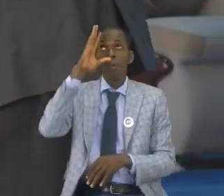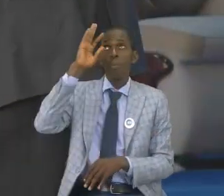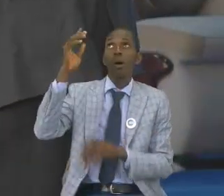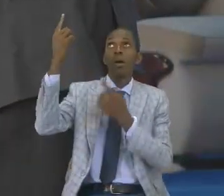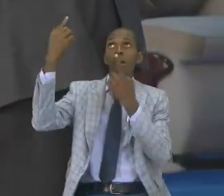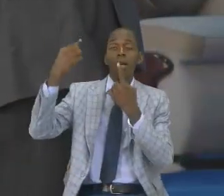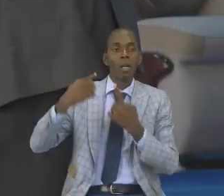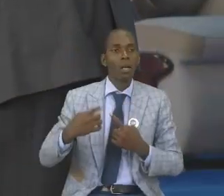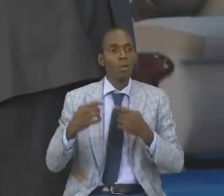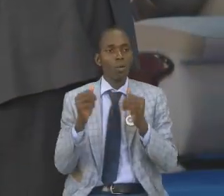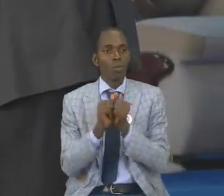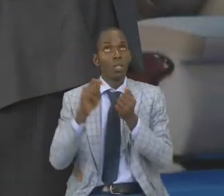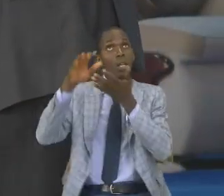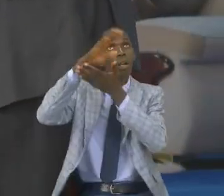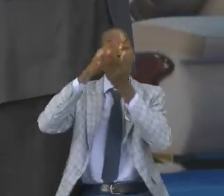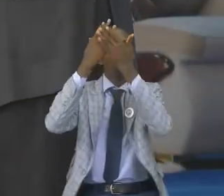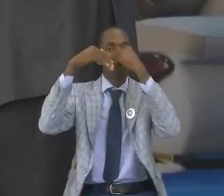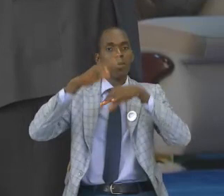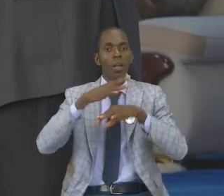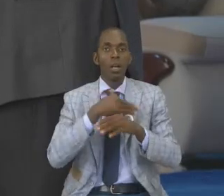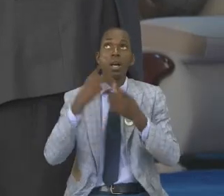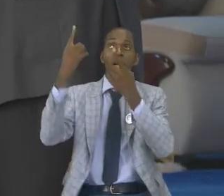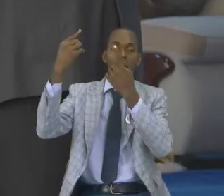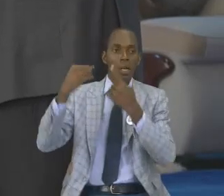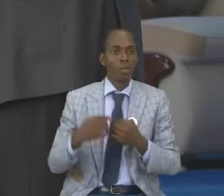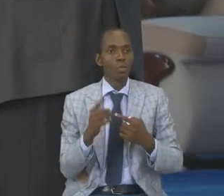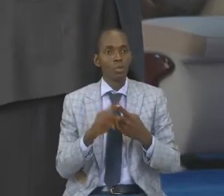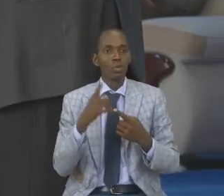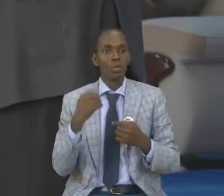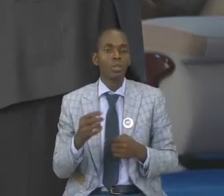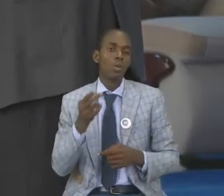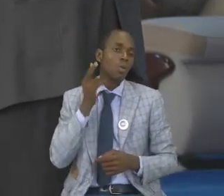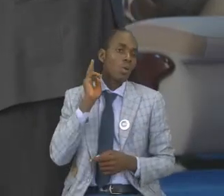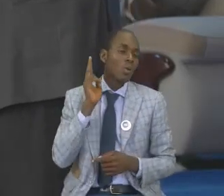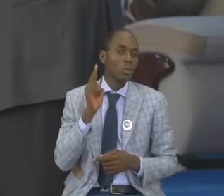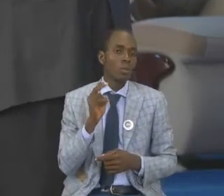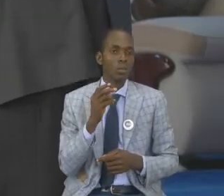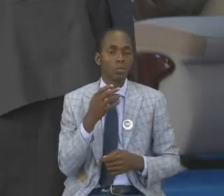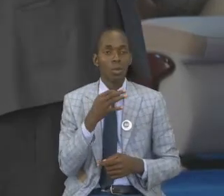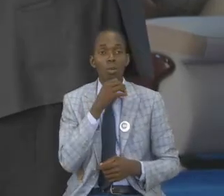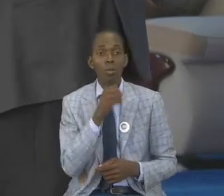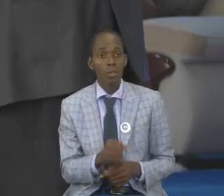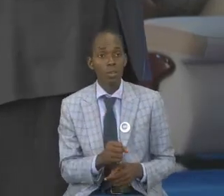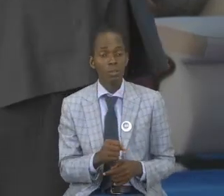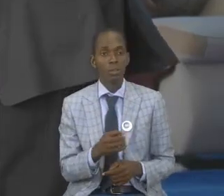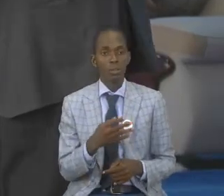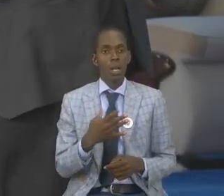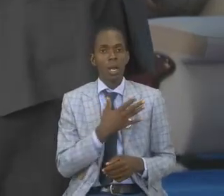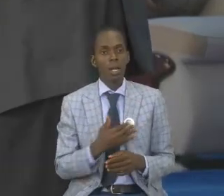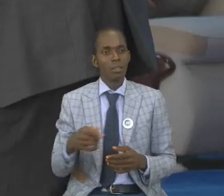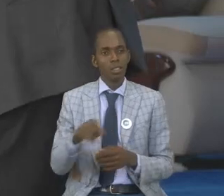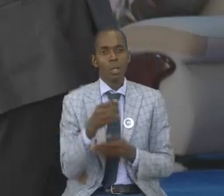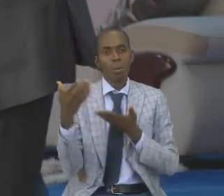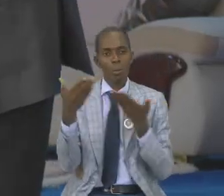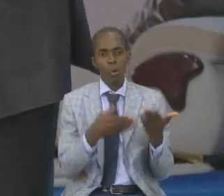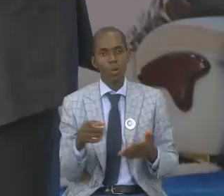and came to the Ancient of Days, and they brought him, the Son of Man, near before him,